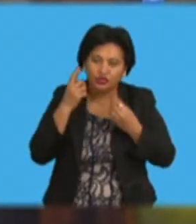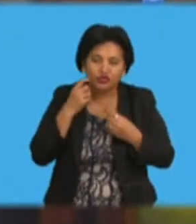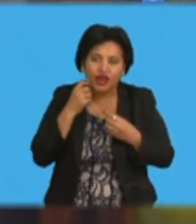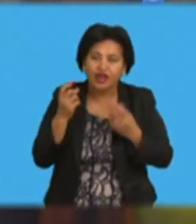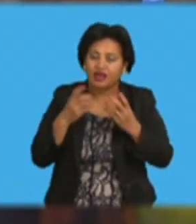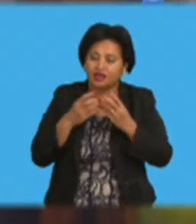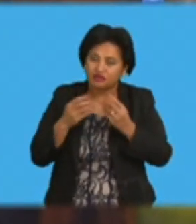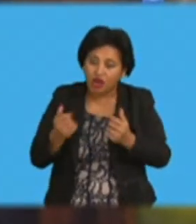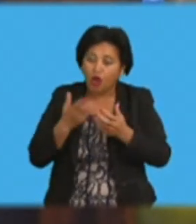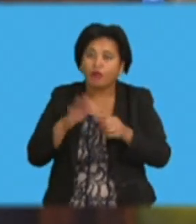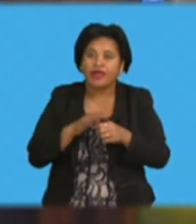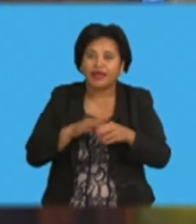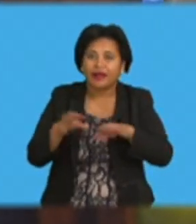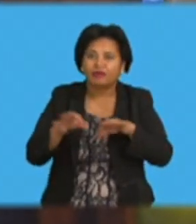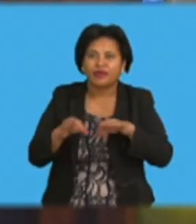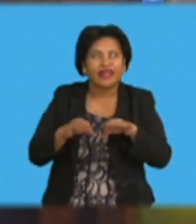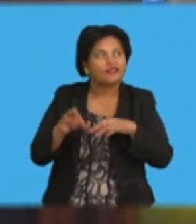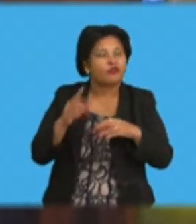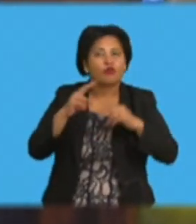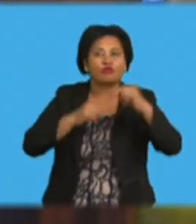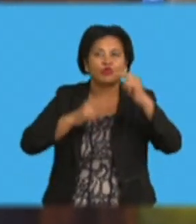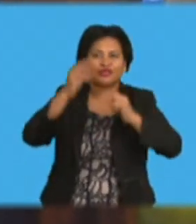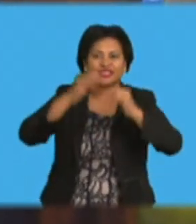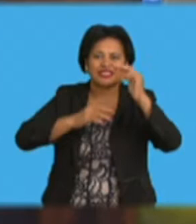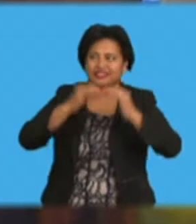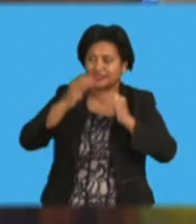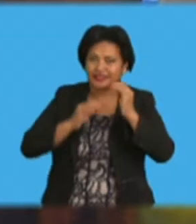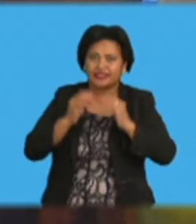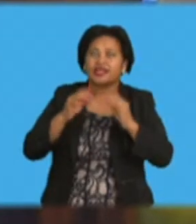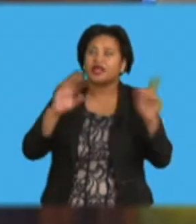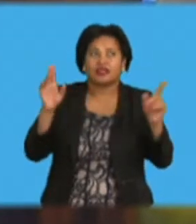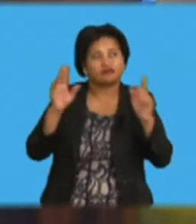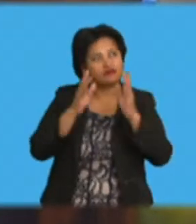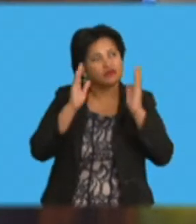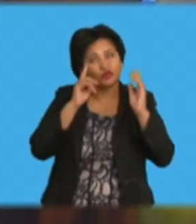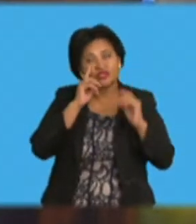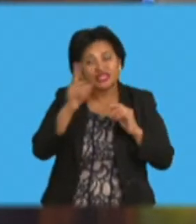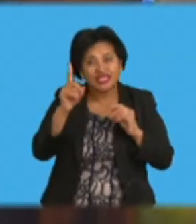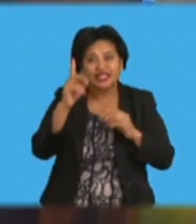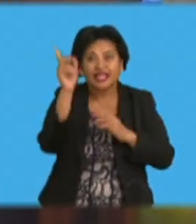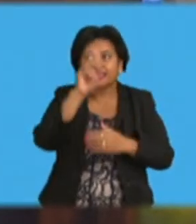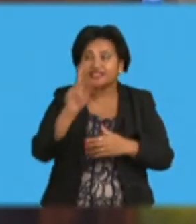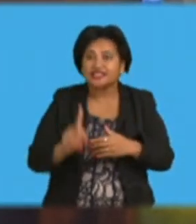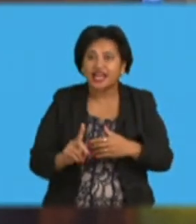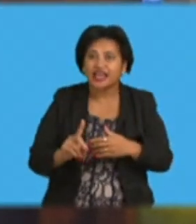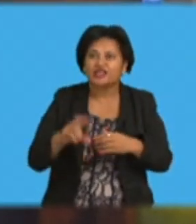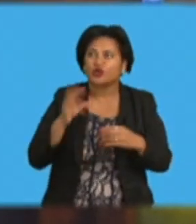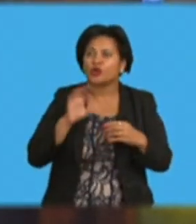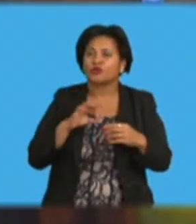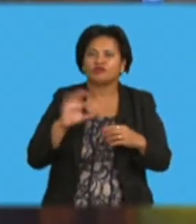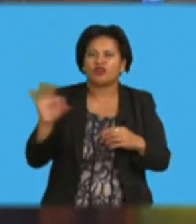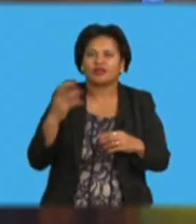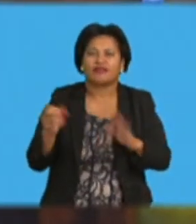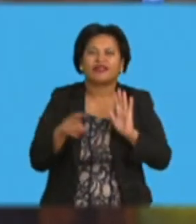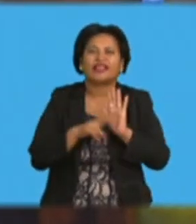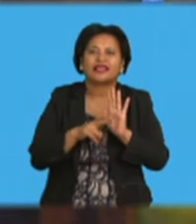the plans for buildings that are being put into place, to make sure that they are designed in such a way that they do not have a negative impact on